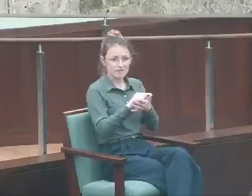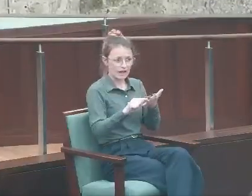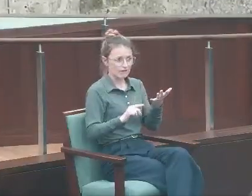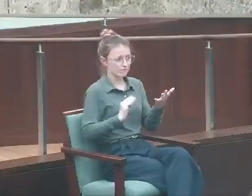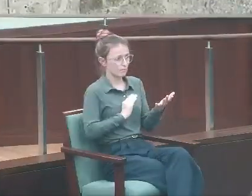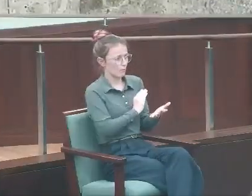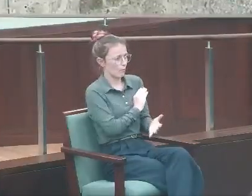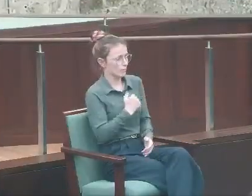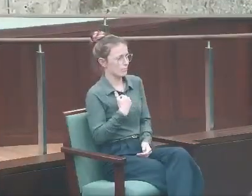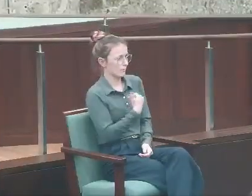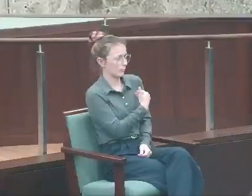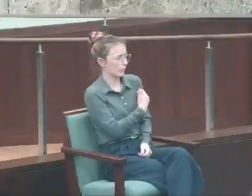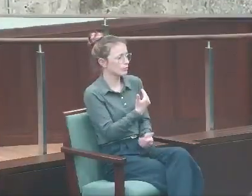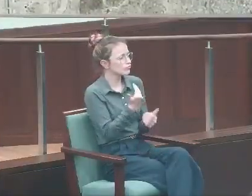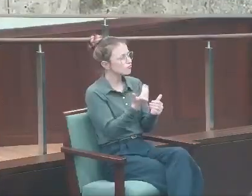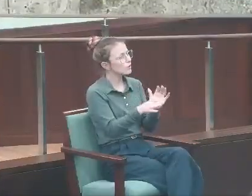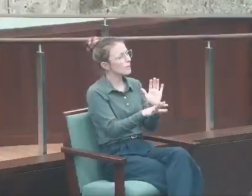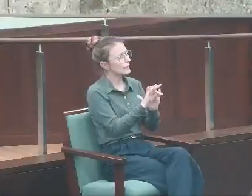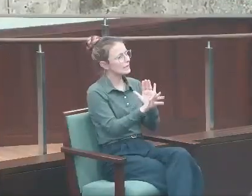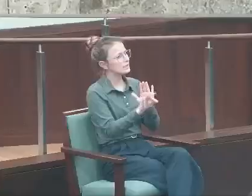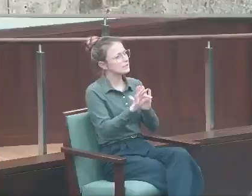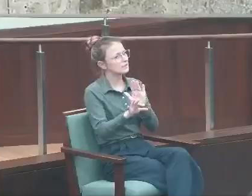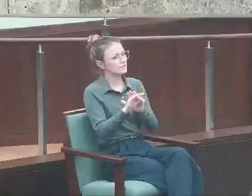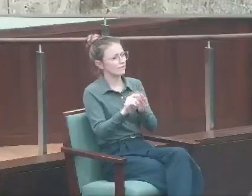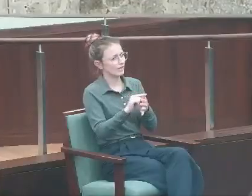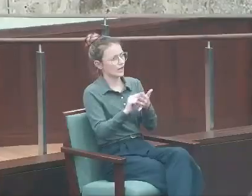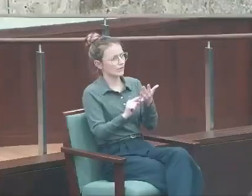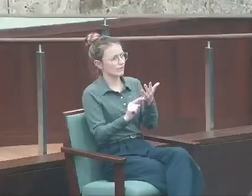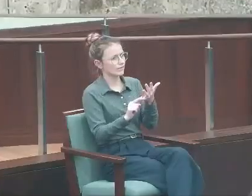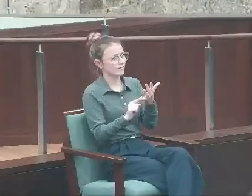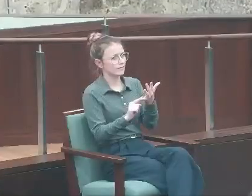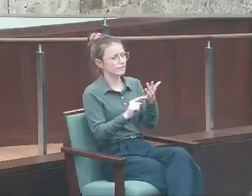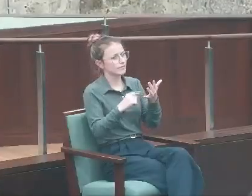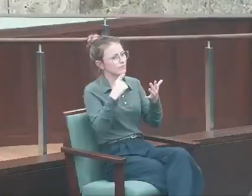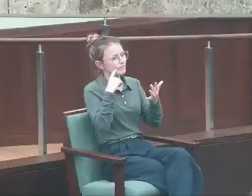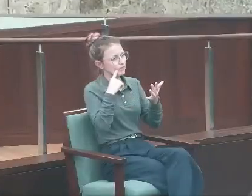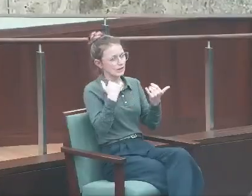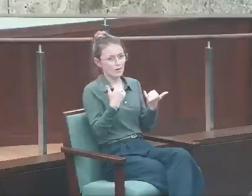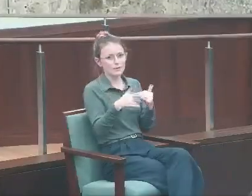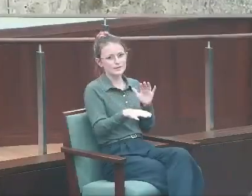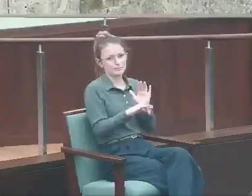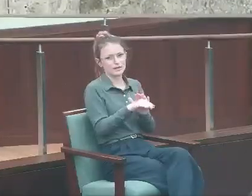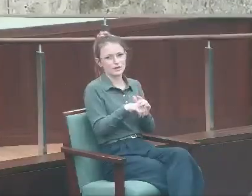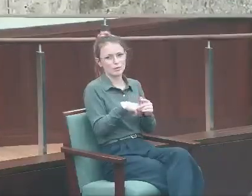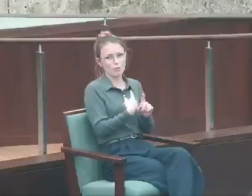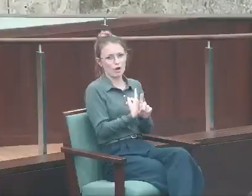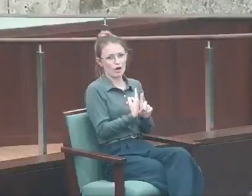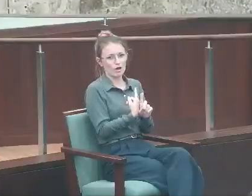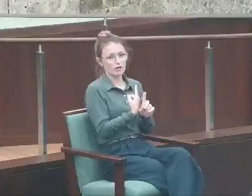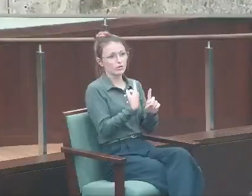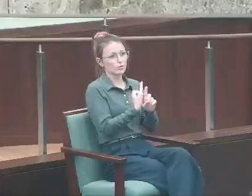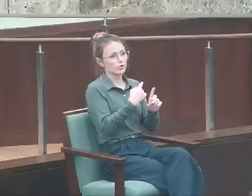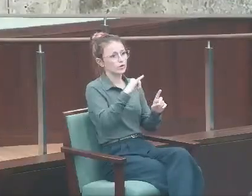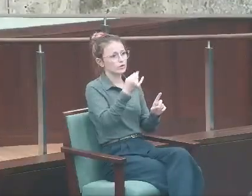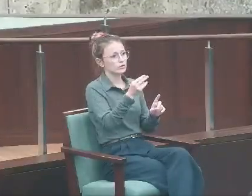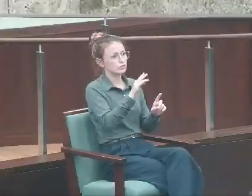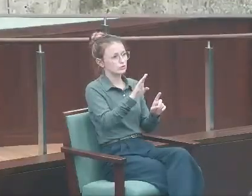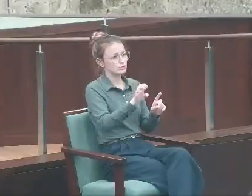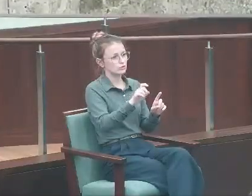members to appoint up to 5, and in this case, he'll be appointing 1, and that 1 is June Trone.